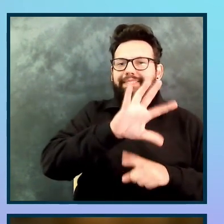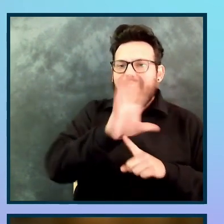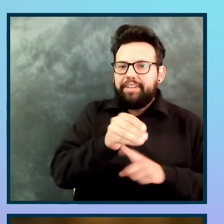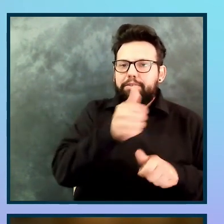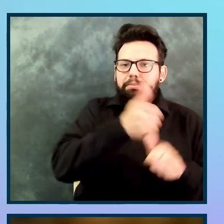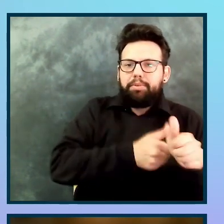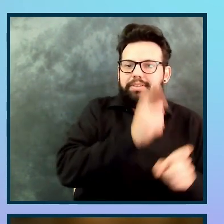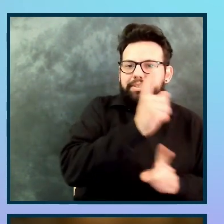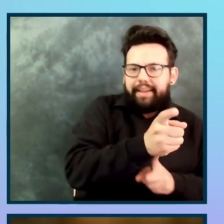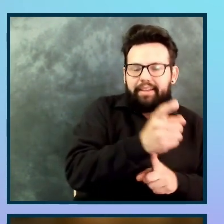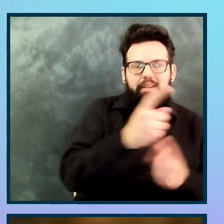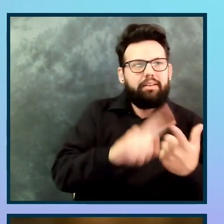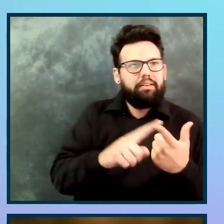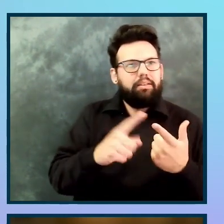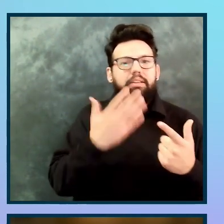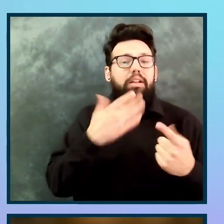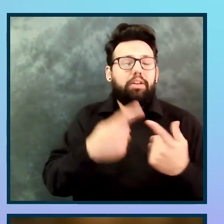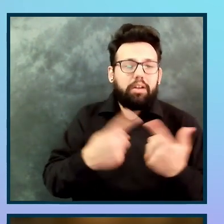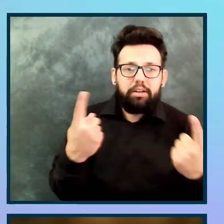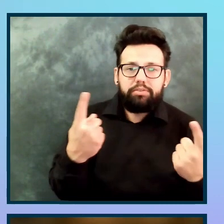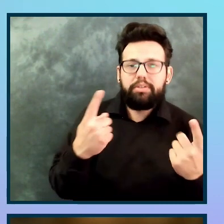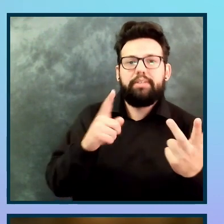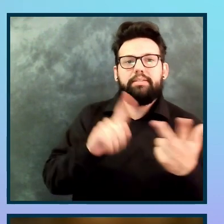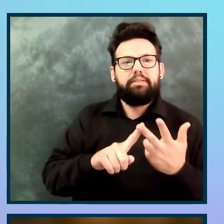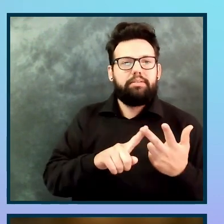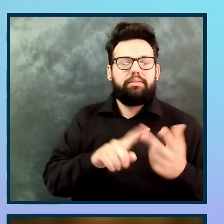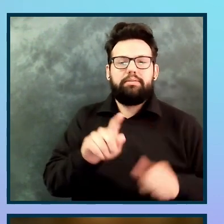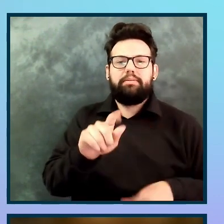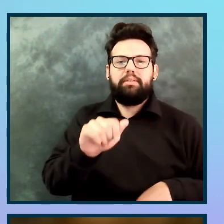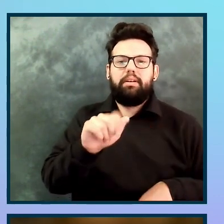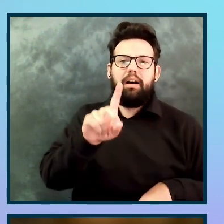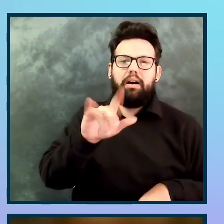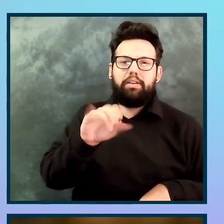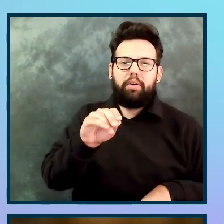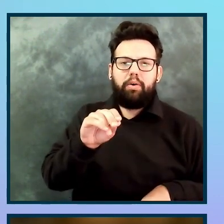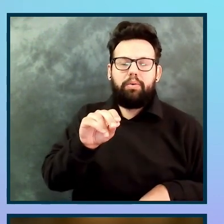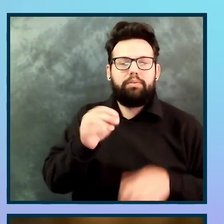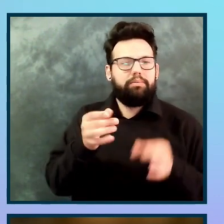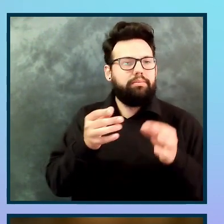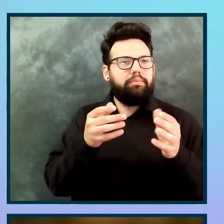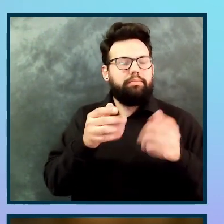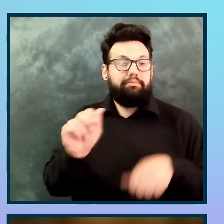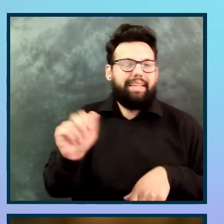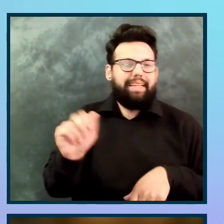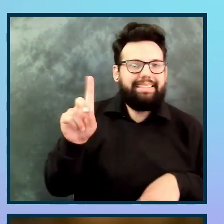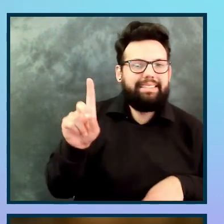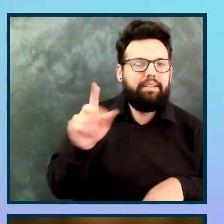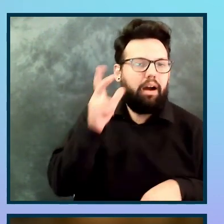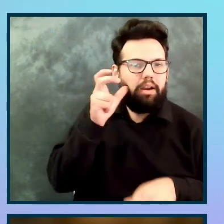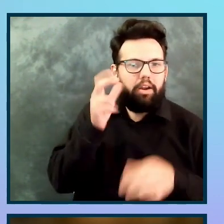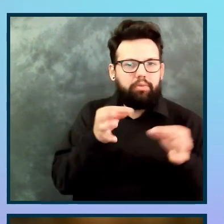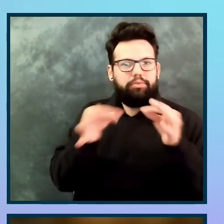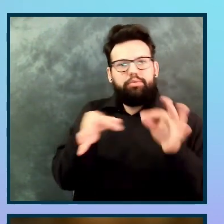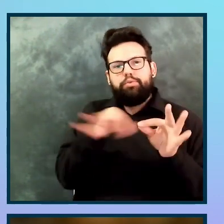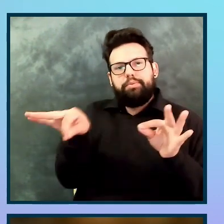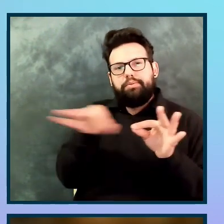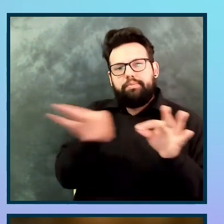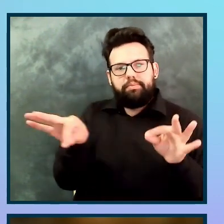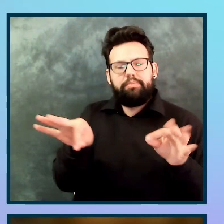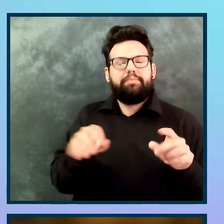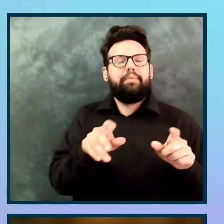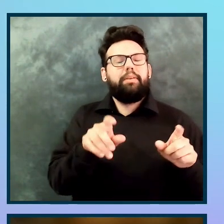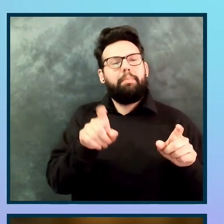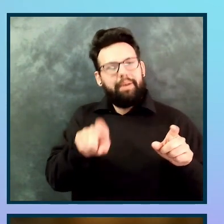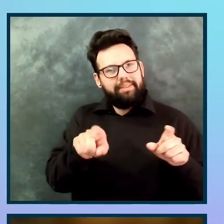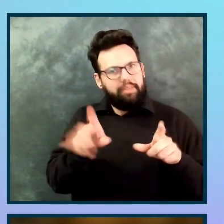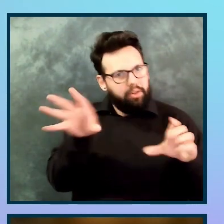descriptions. And so there are best practices around a specific type of content. And then design and development requires consistent process integration